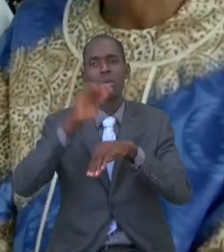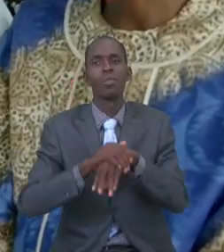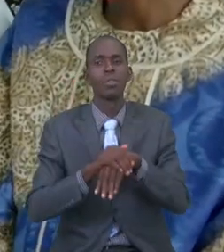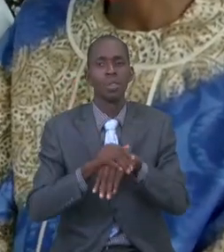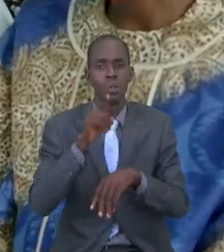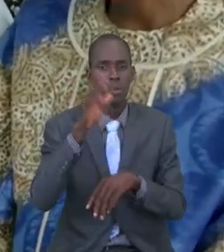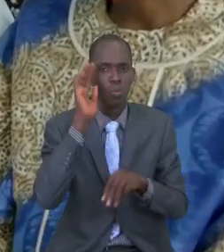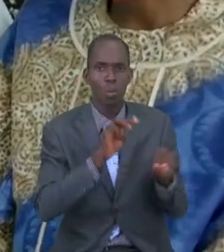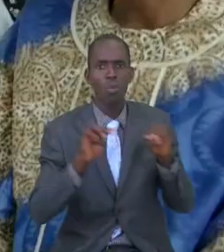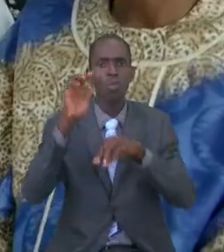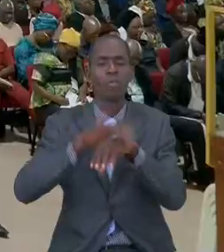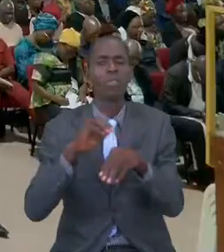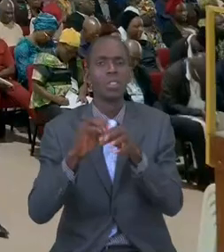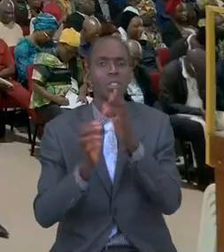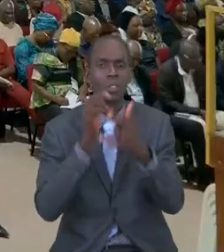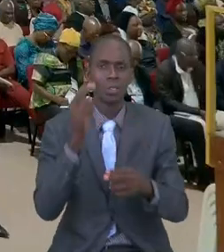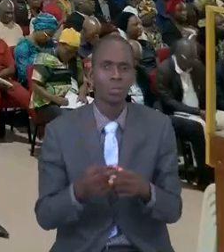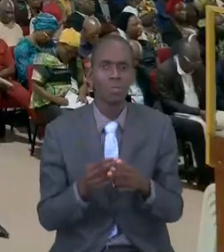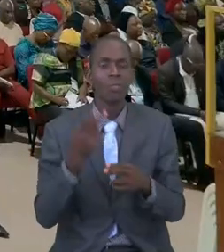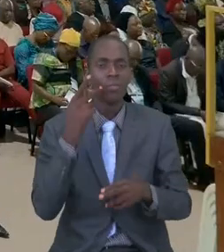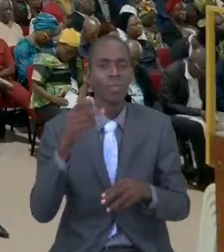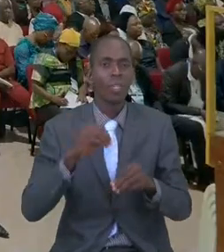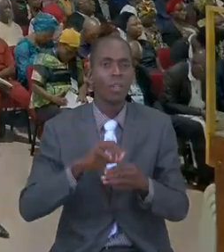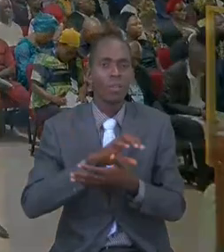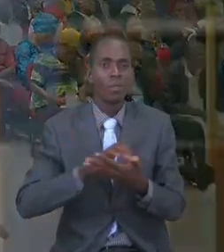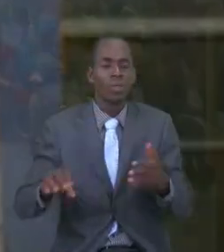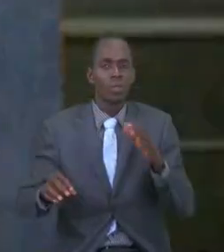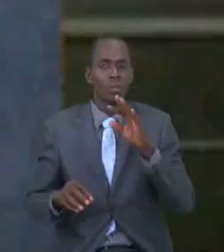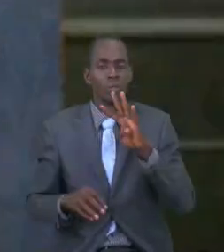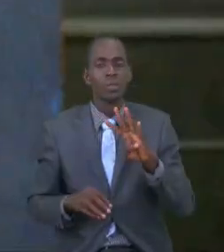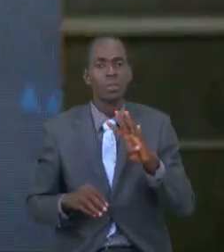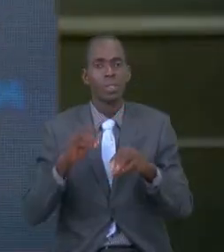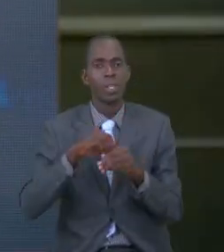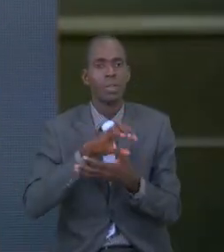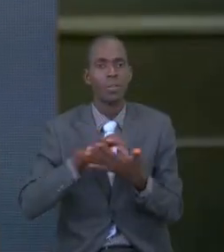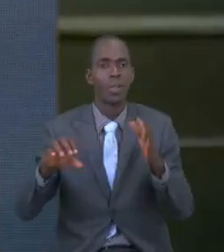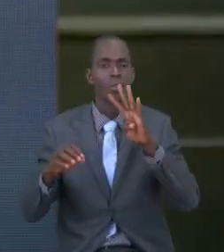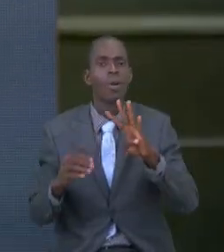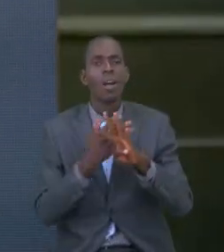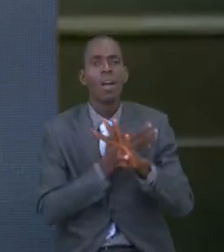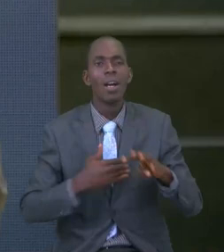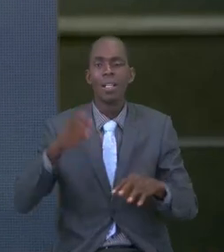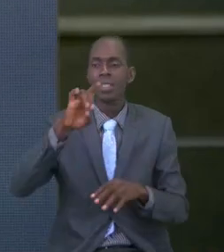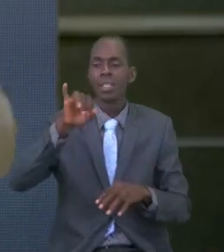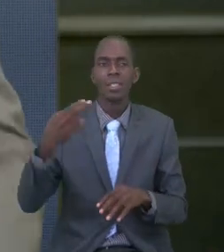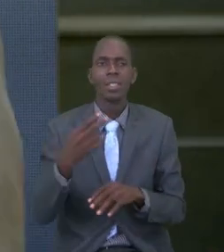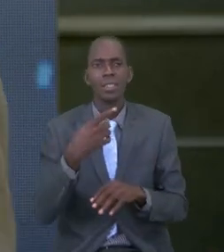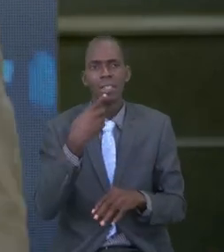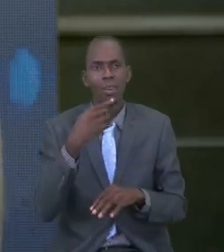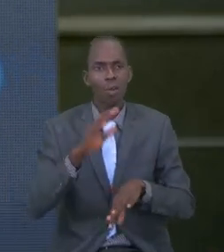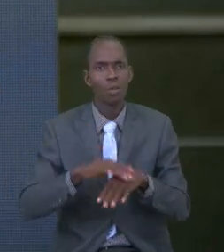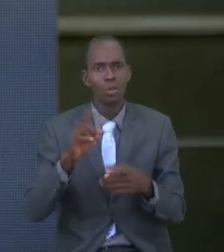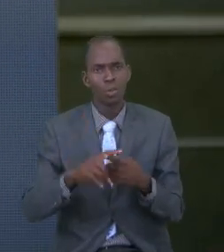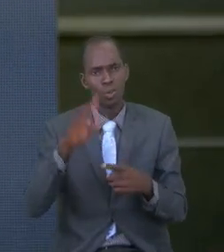You'll move on. Look at verse 4. In verse 4, and Elijah said unto him, Elisha, tarry here,